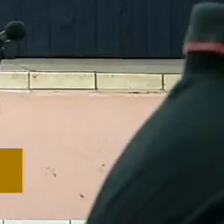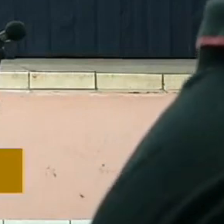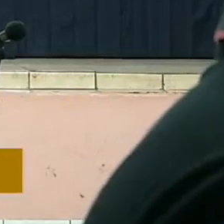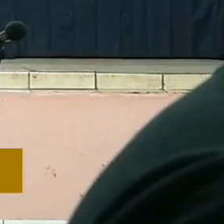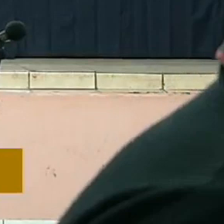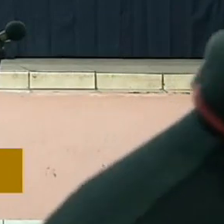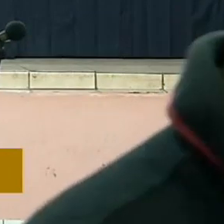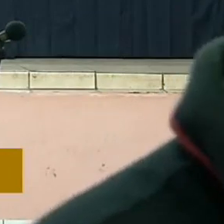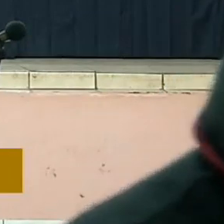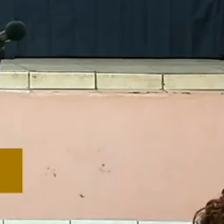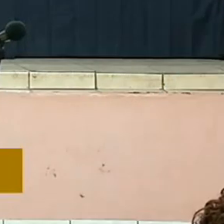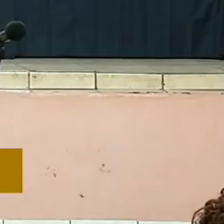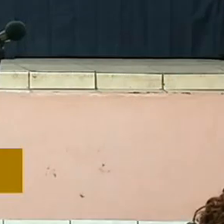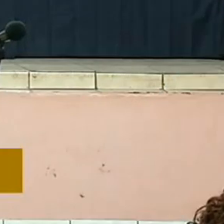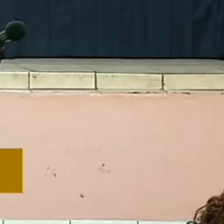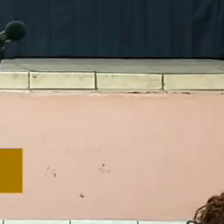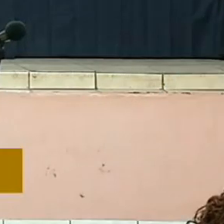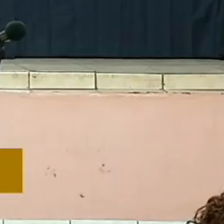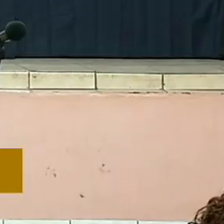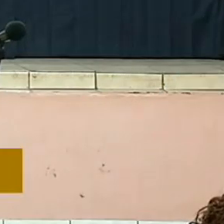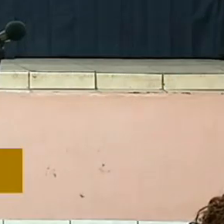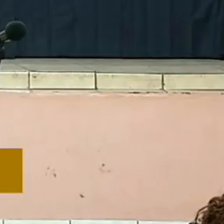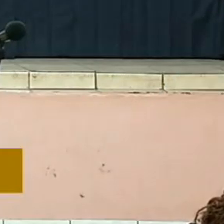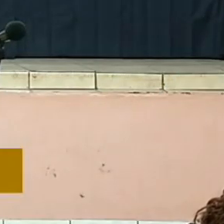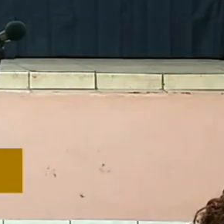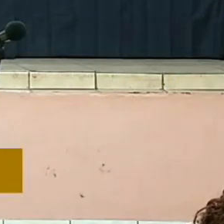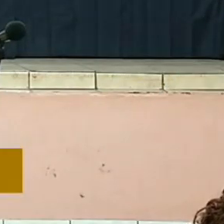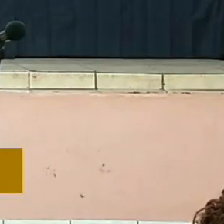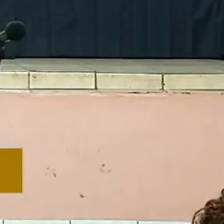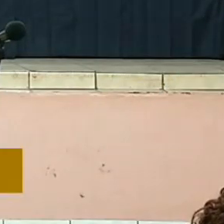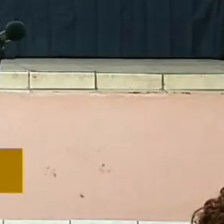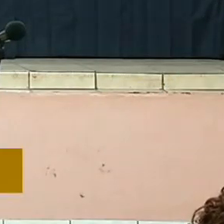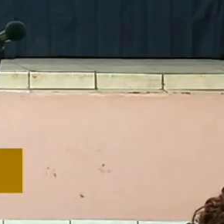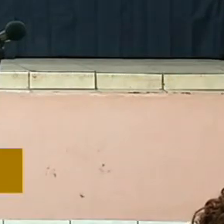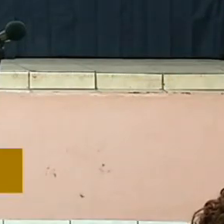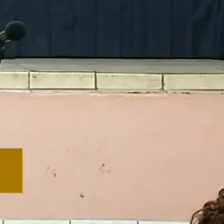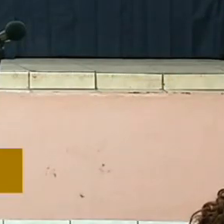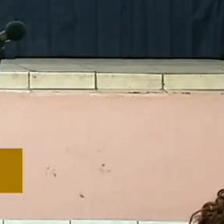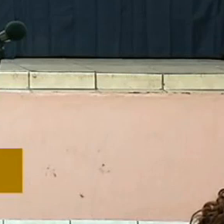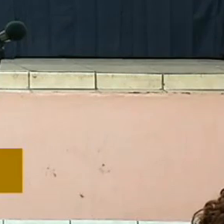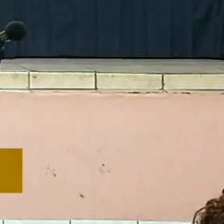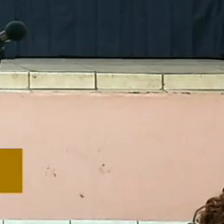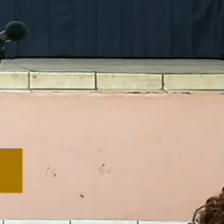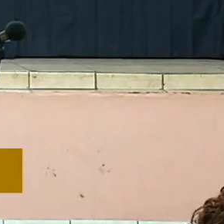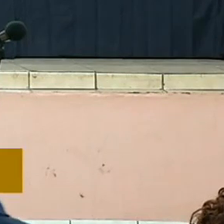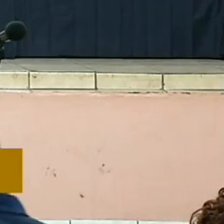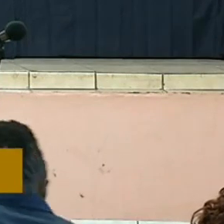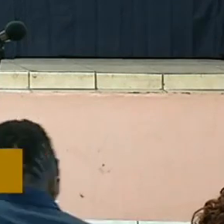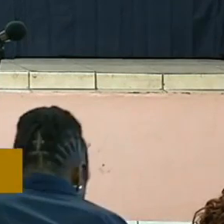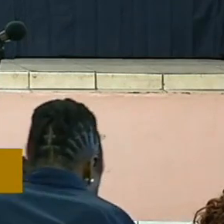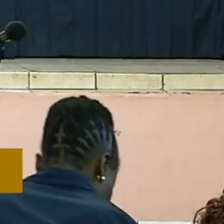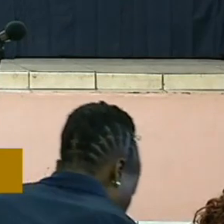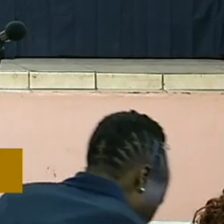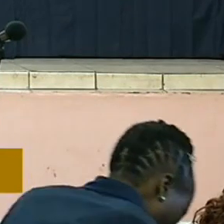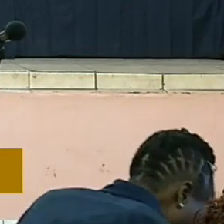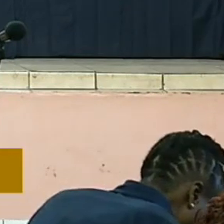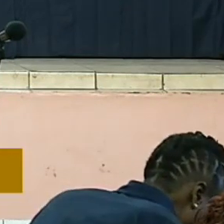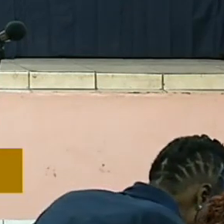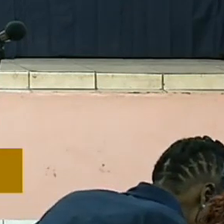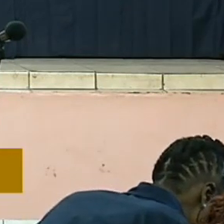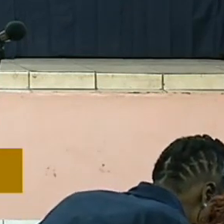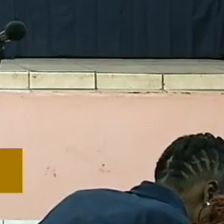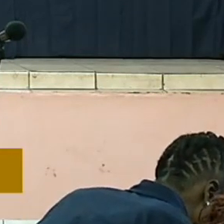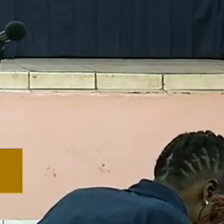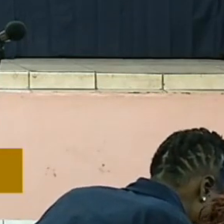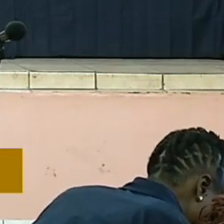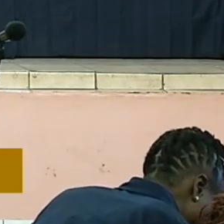king. Ngakela gaye wana ilo goro gobo tata, ibe yiko na iring, awa, iya gobali, ukaringu baba, dilinya na kufeta na, ili